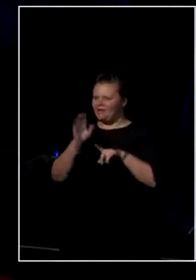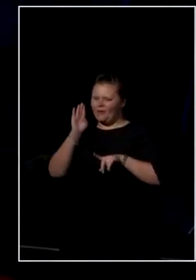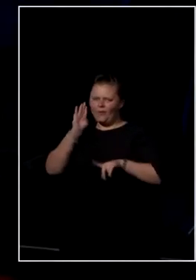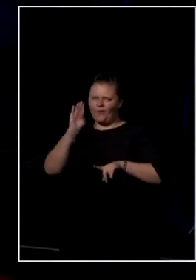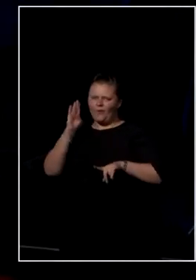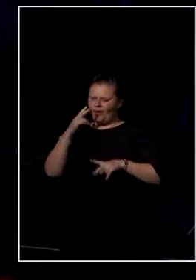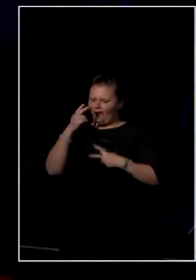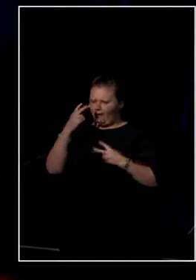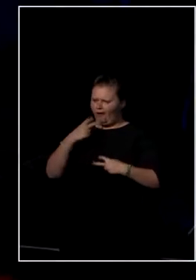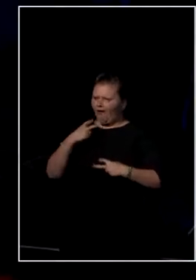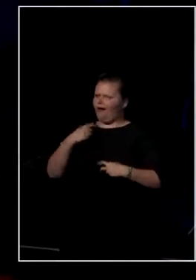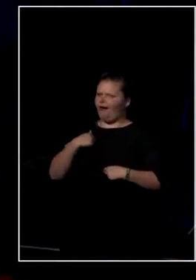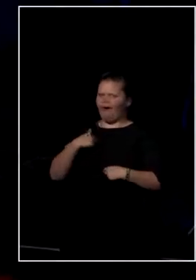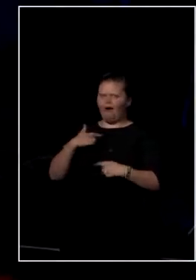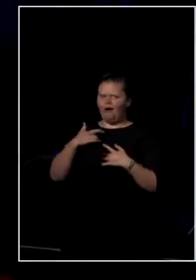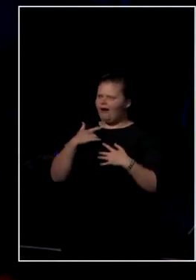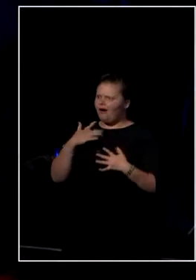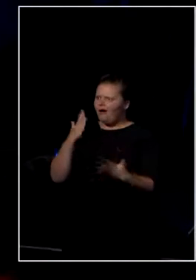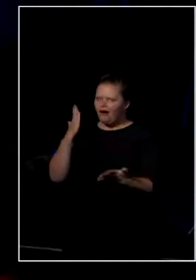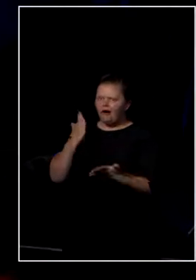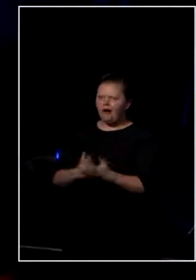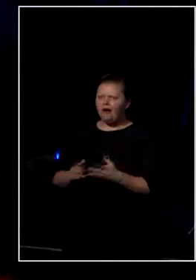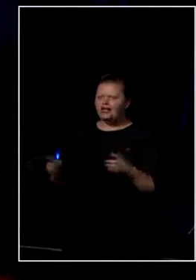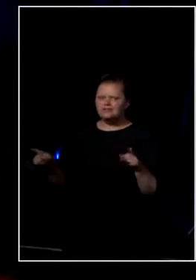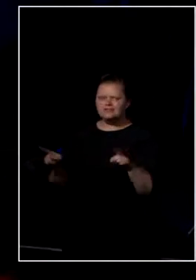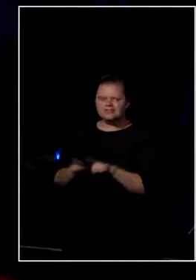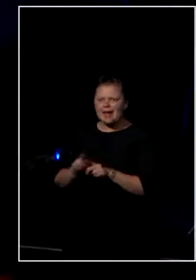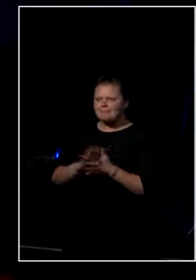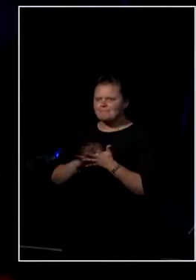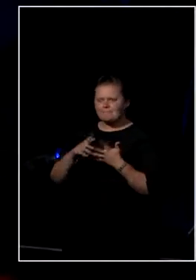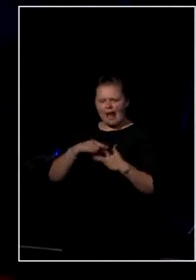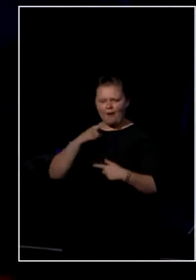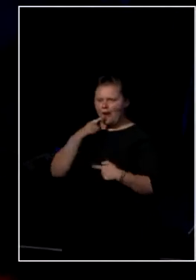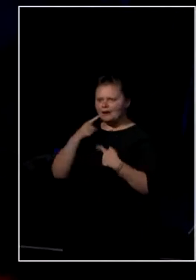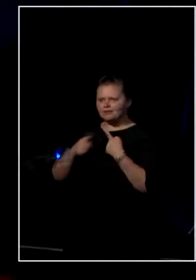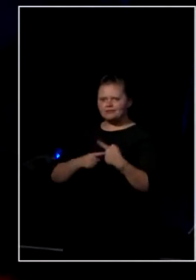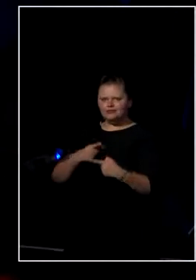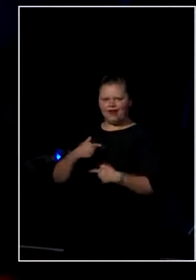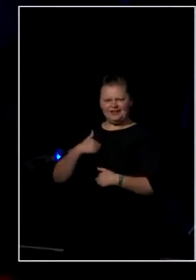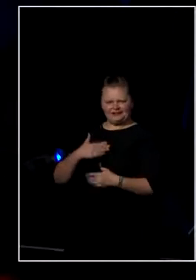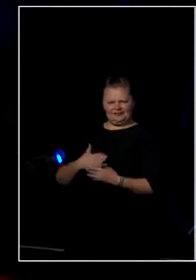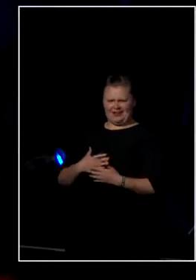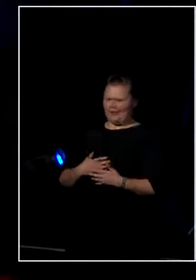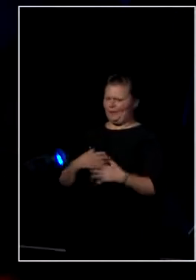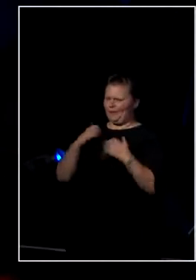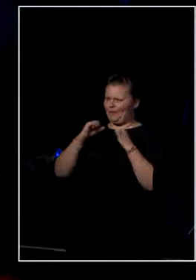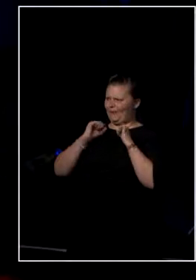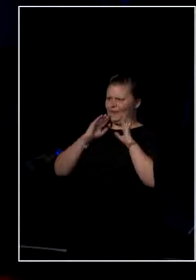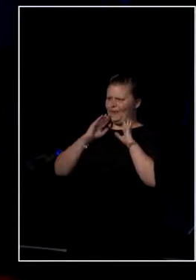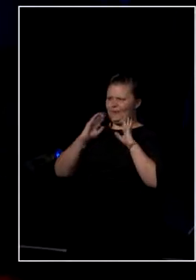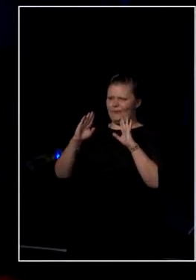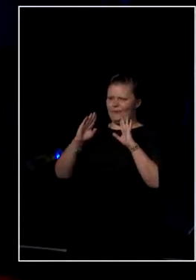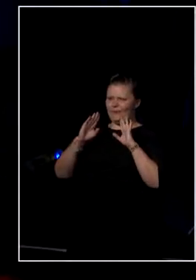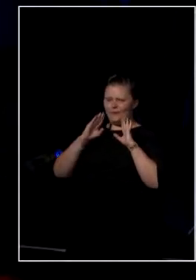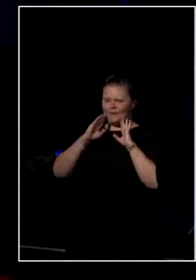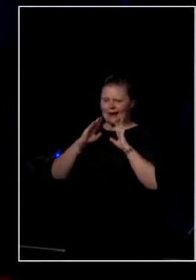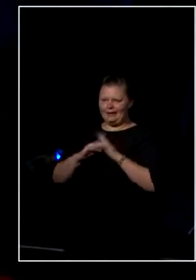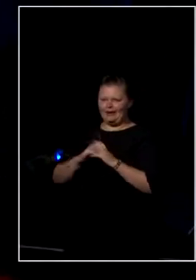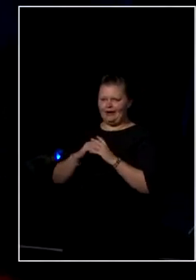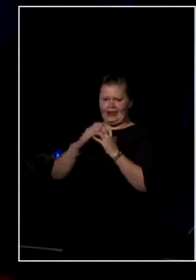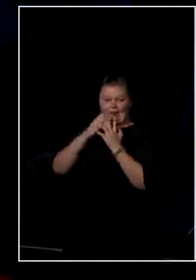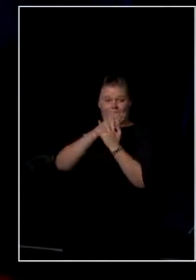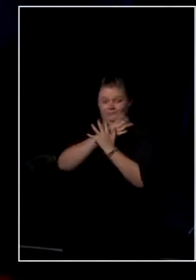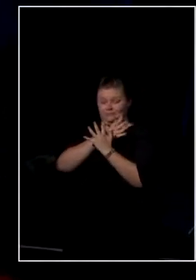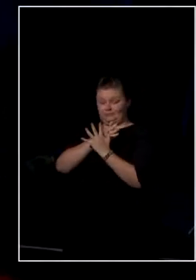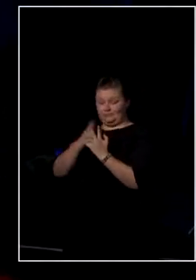like, that feels like exactly how I would say it, which is quite phenomenal. Looking across the